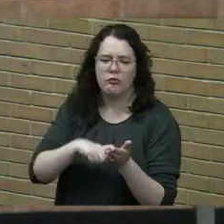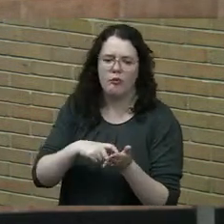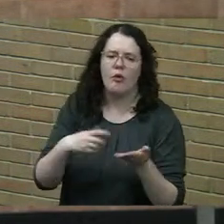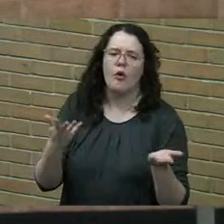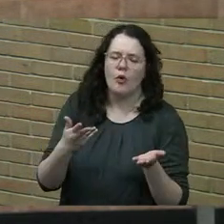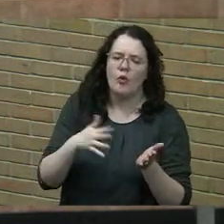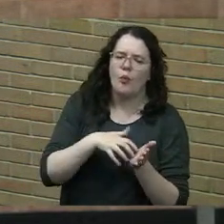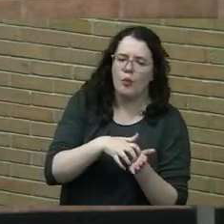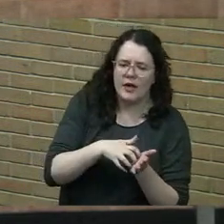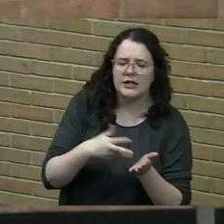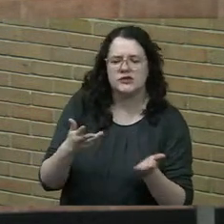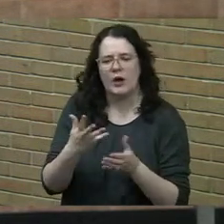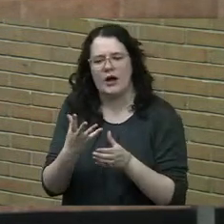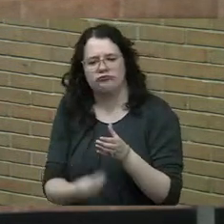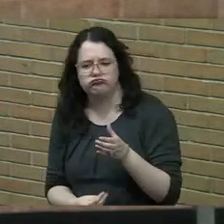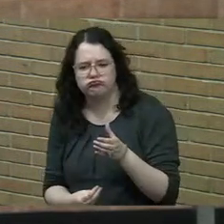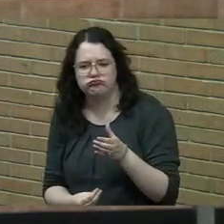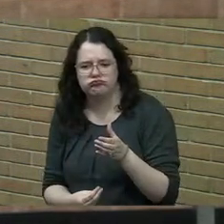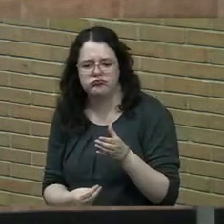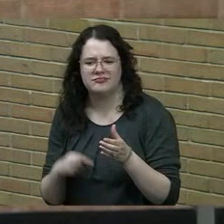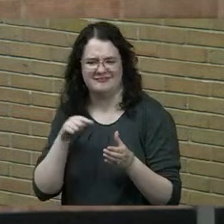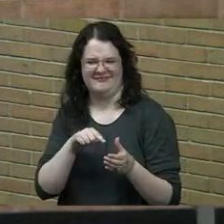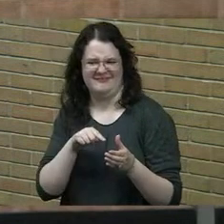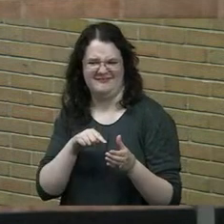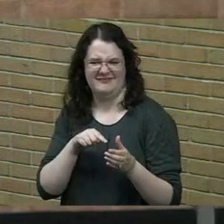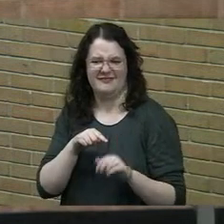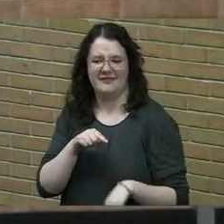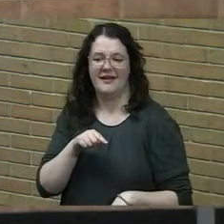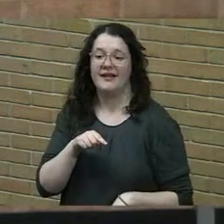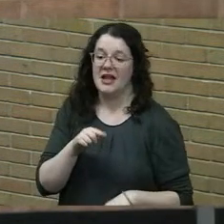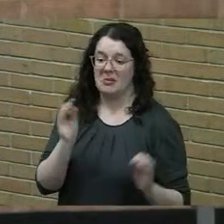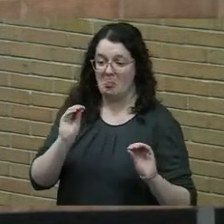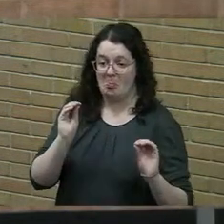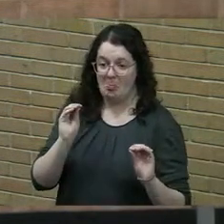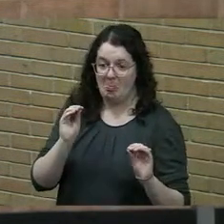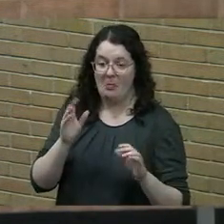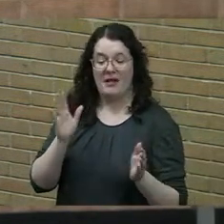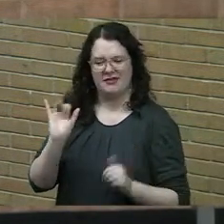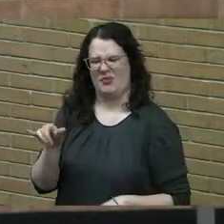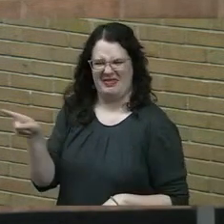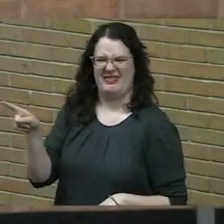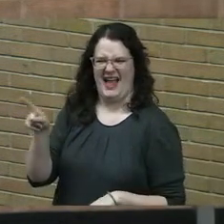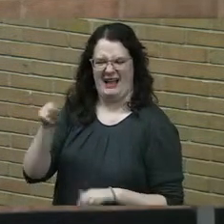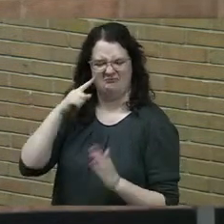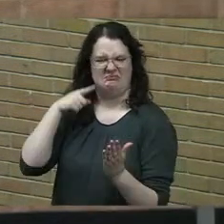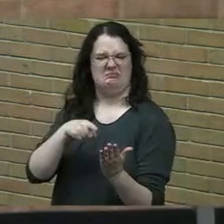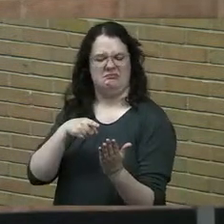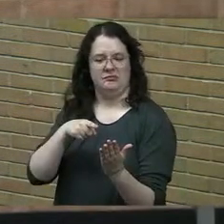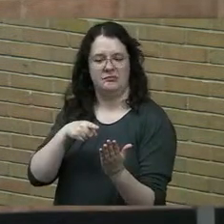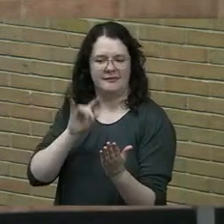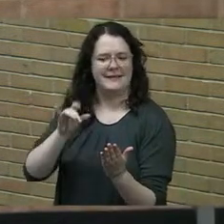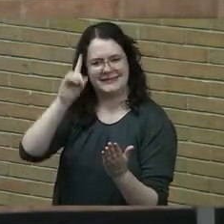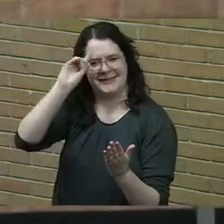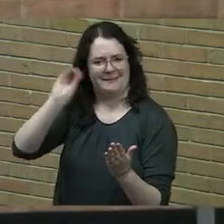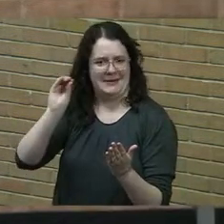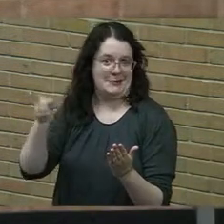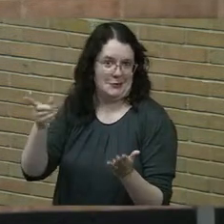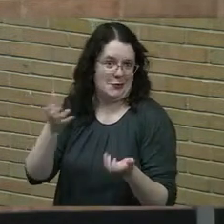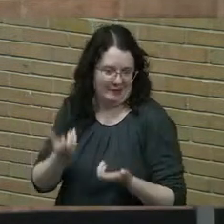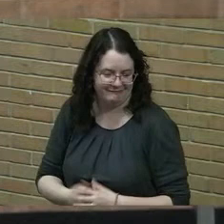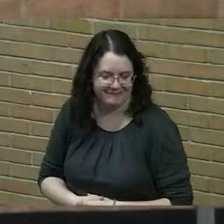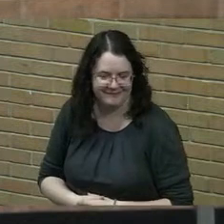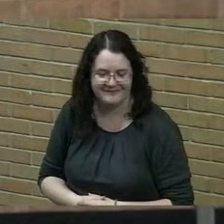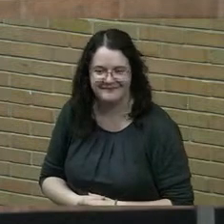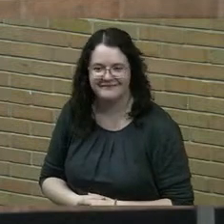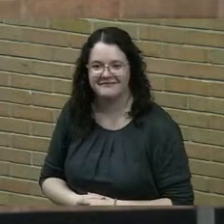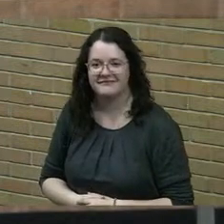significant deficiencies, which is really where you want to be. That is the opinion that you're looking for. So again, very good. You know, and like many